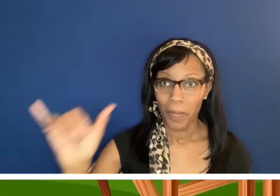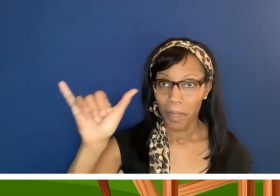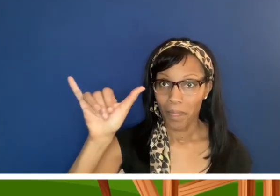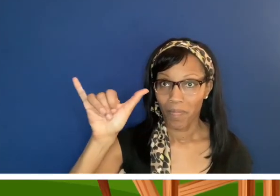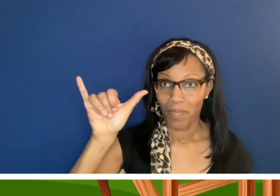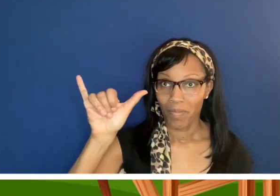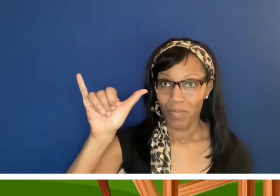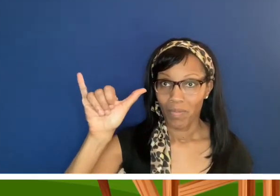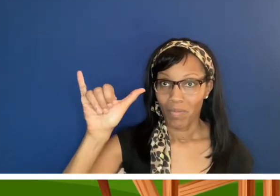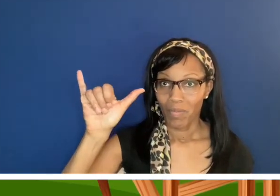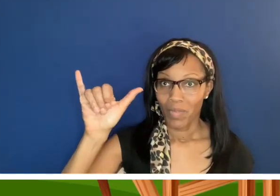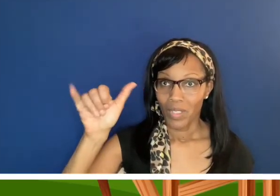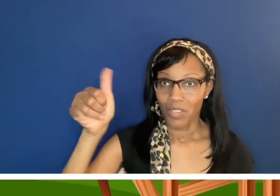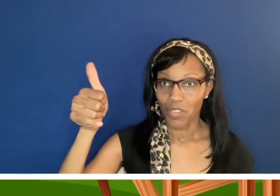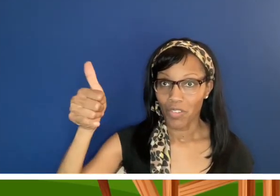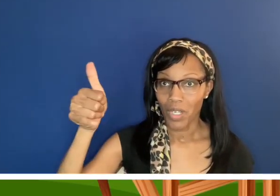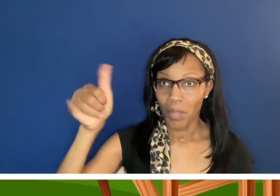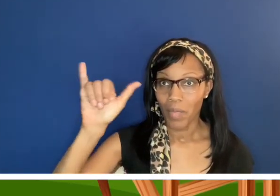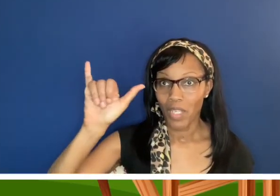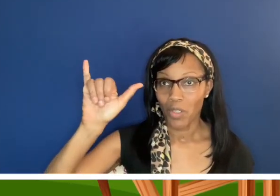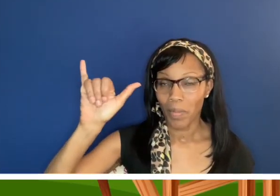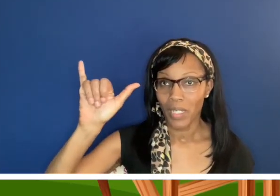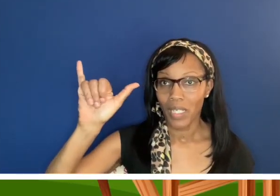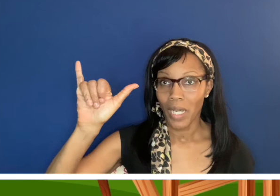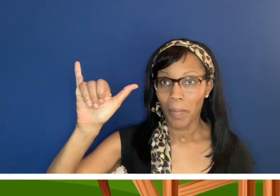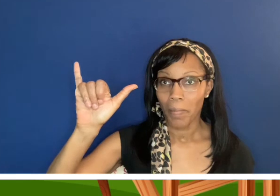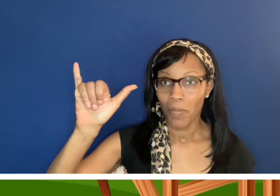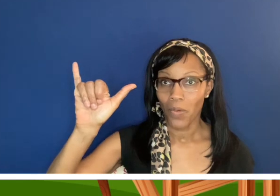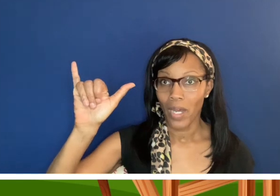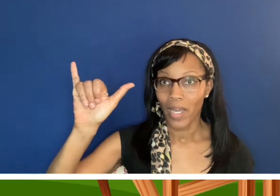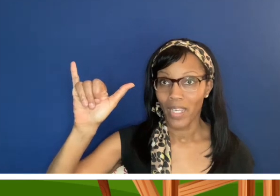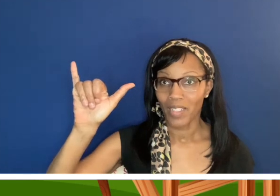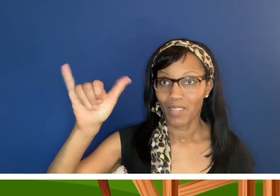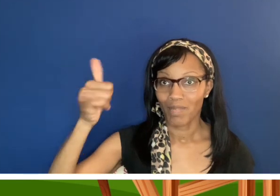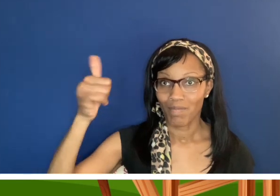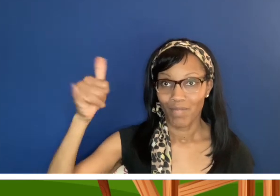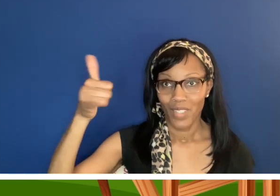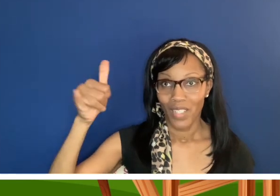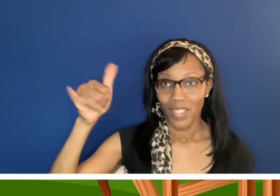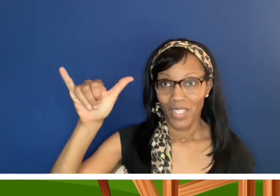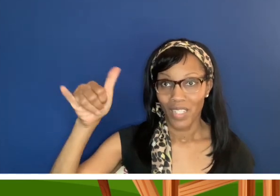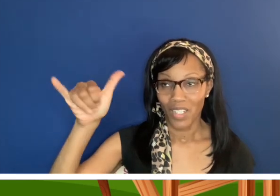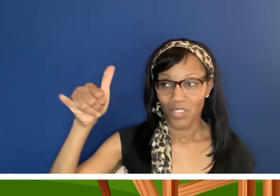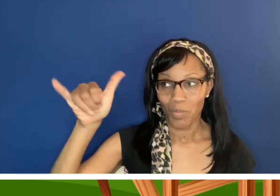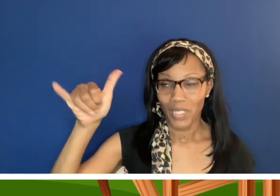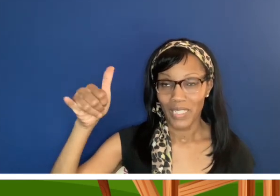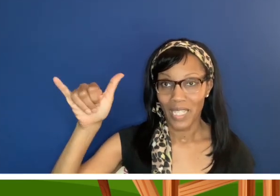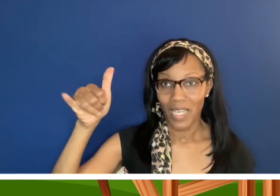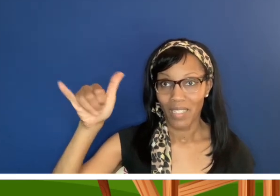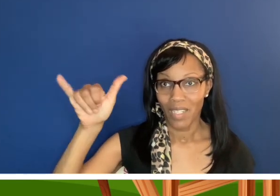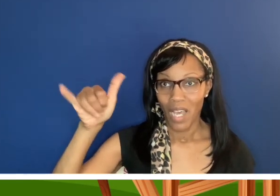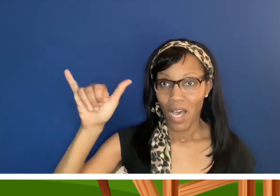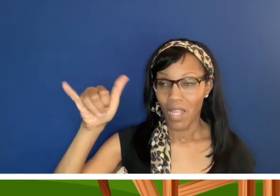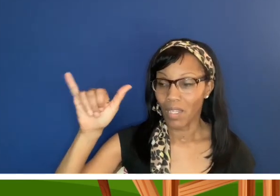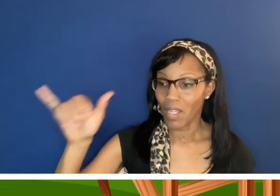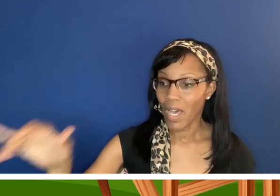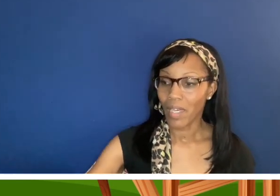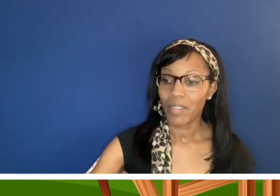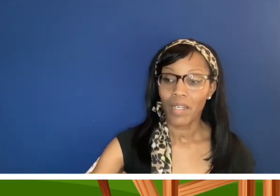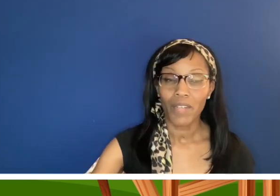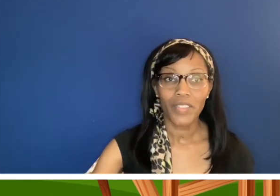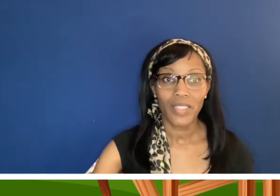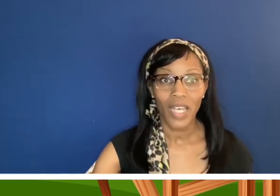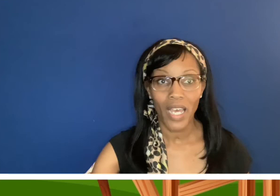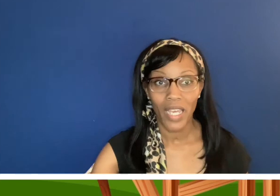Y. It's your thumb and your pinky up. Y. It can also be a sign. A